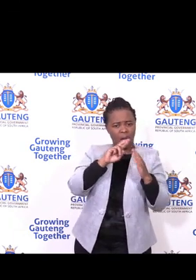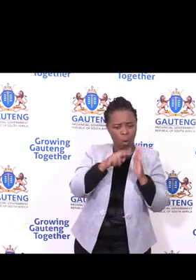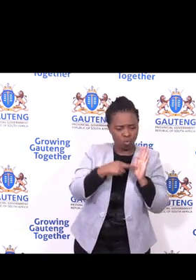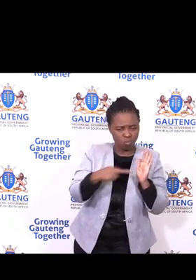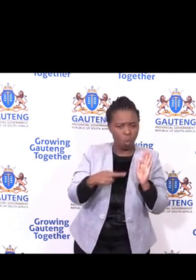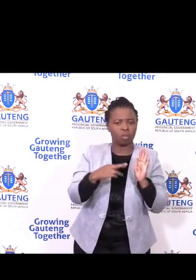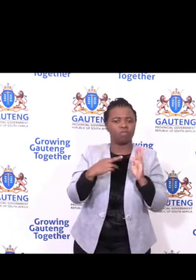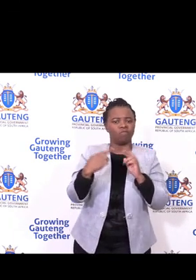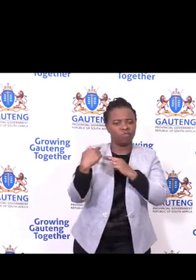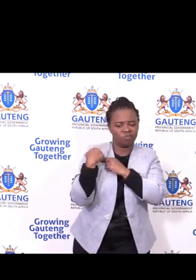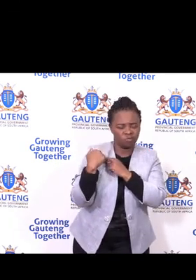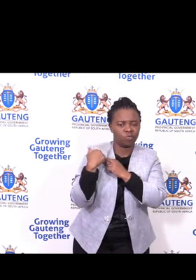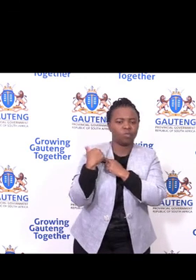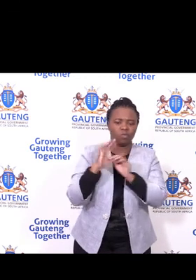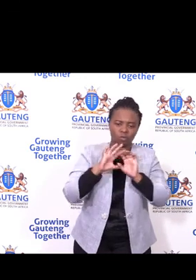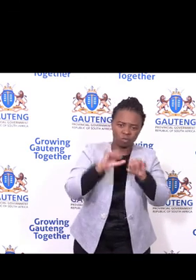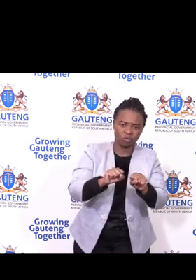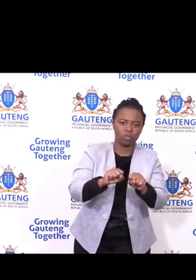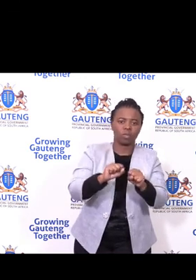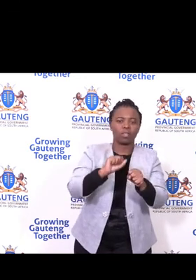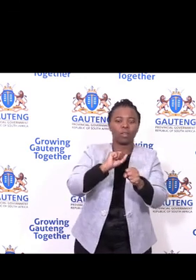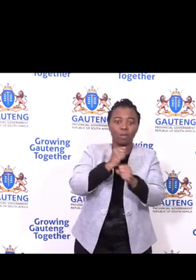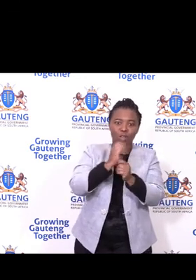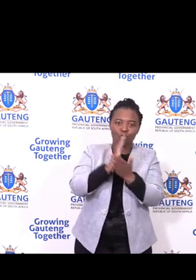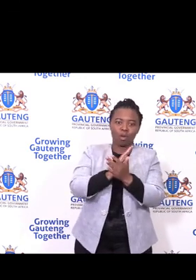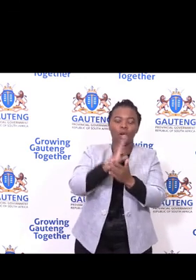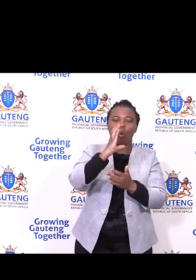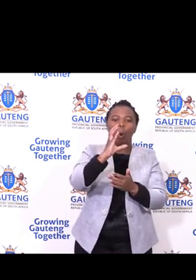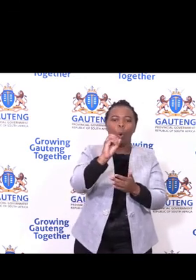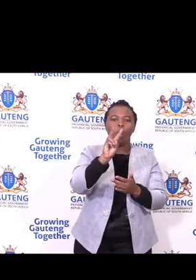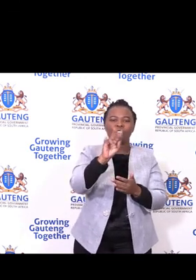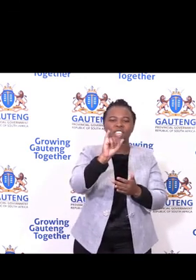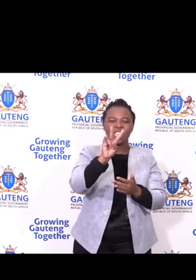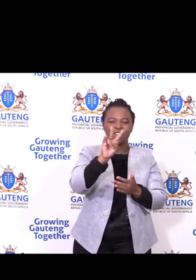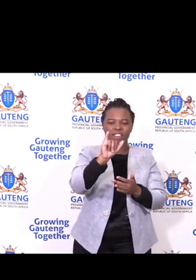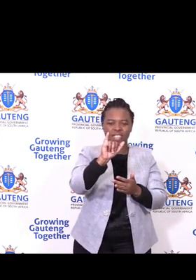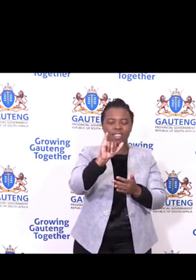make sure that we reduce the spread and keep COVID away from us. Thank you.